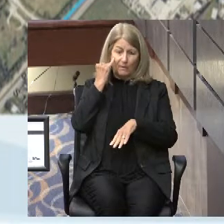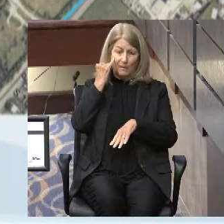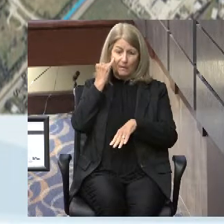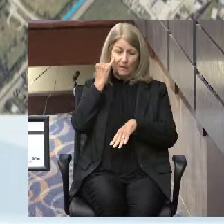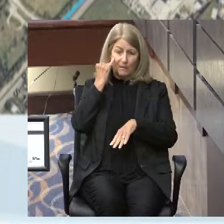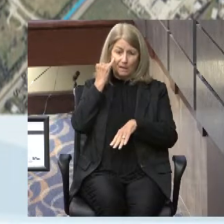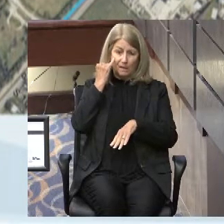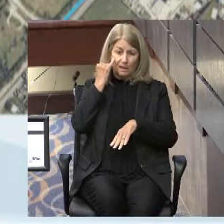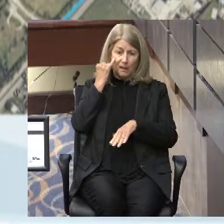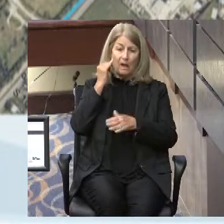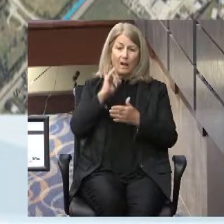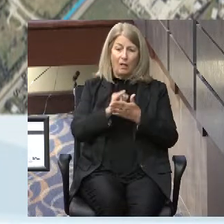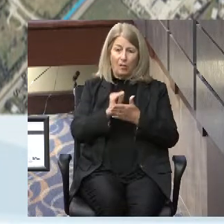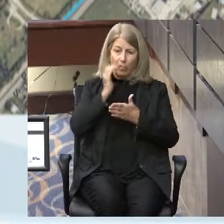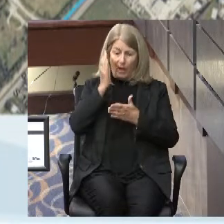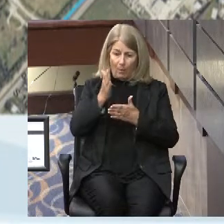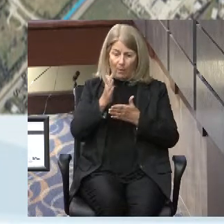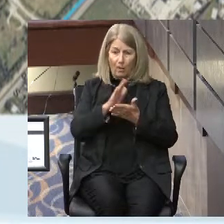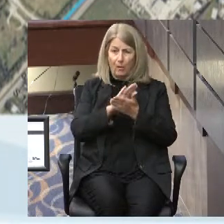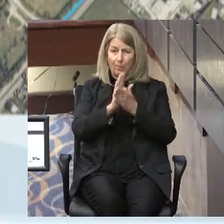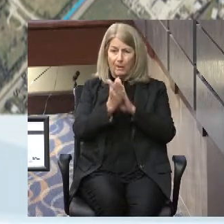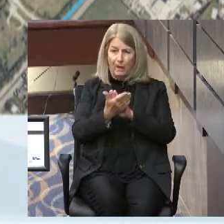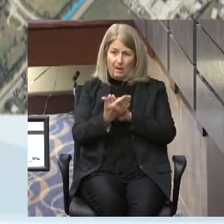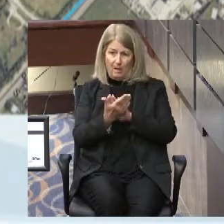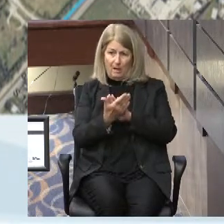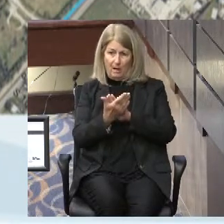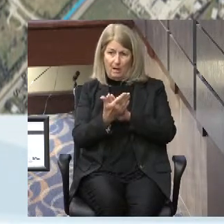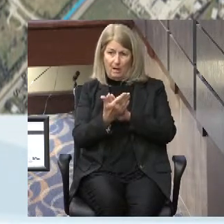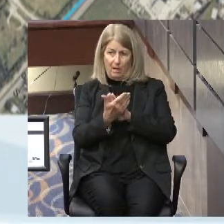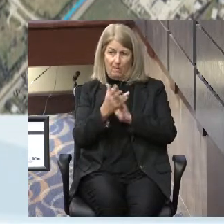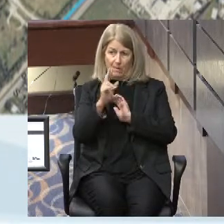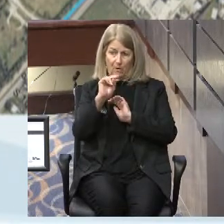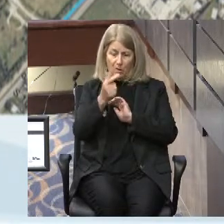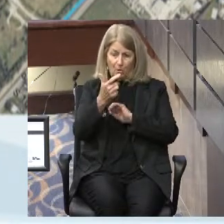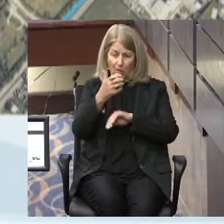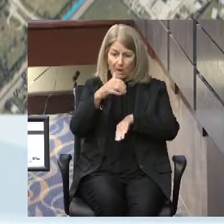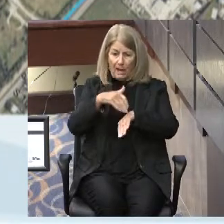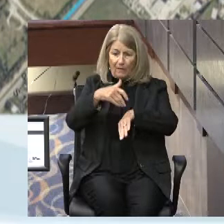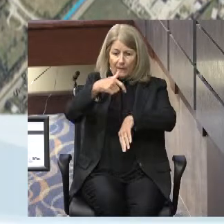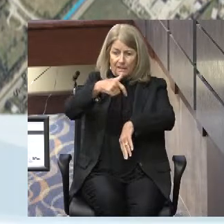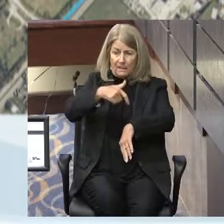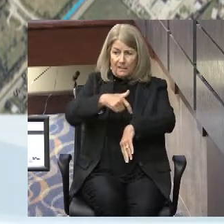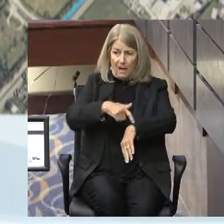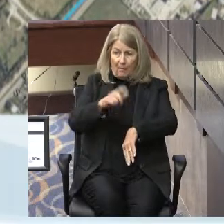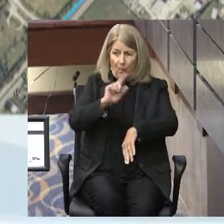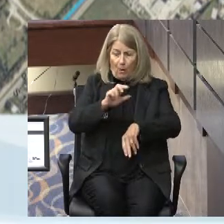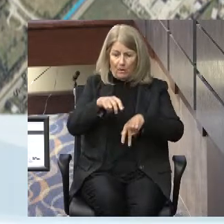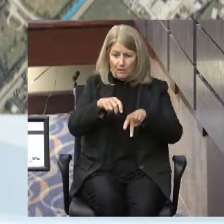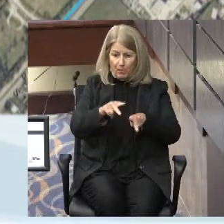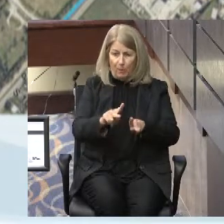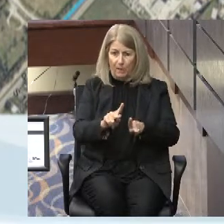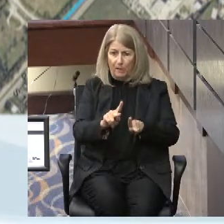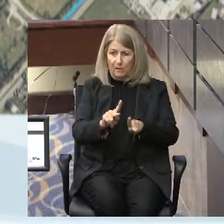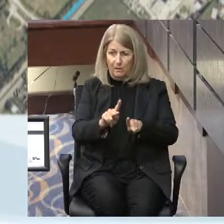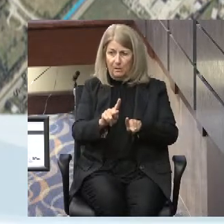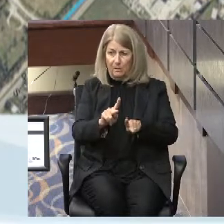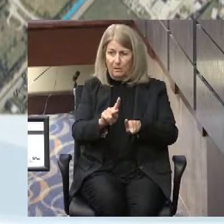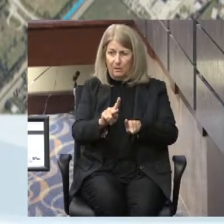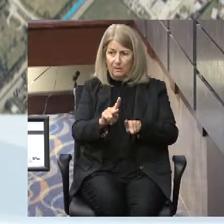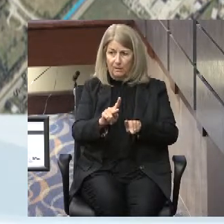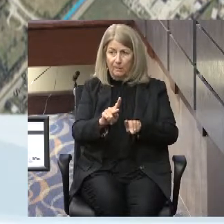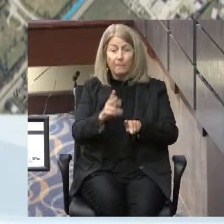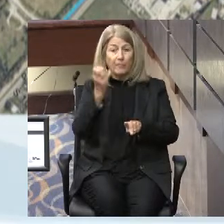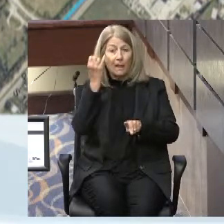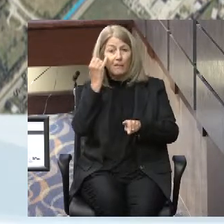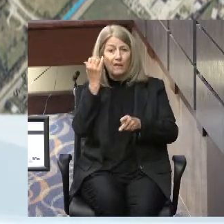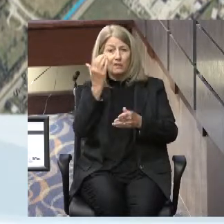it would become null and void at the point, a time where it's permitted by right in that front part. If they stop using